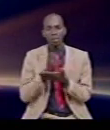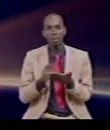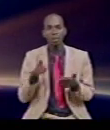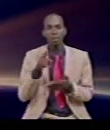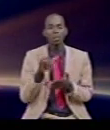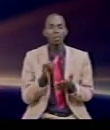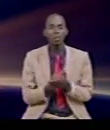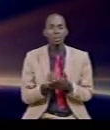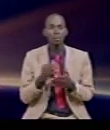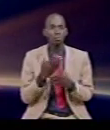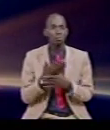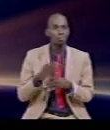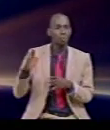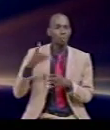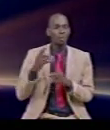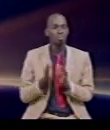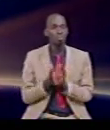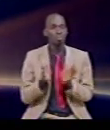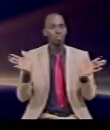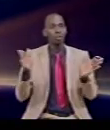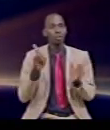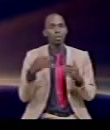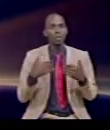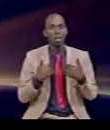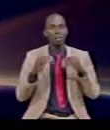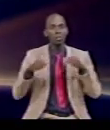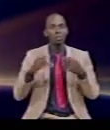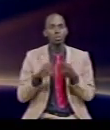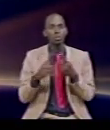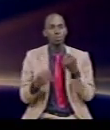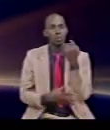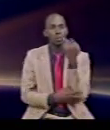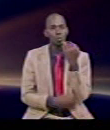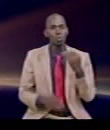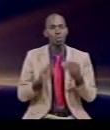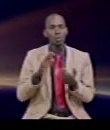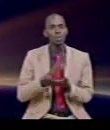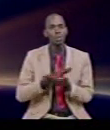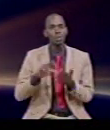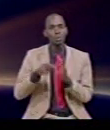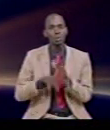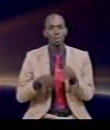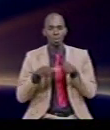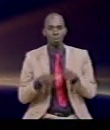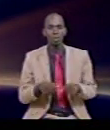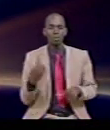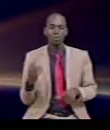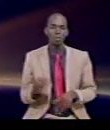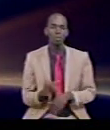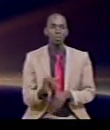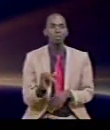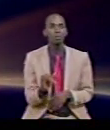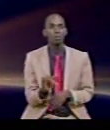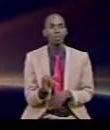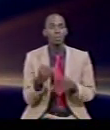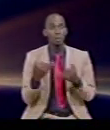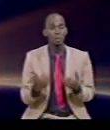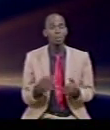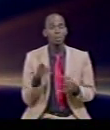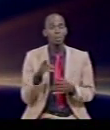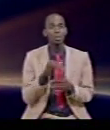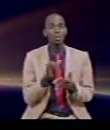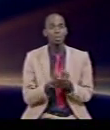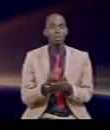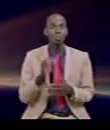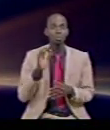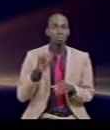hath dispersed abroad, he hath given to the poor, his righteousness remaineth forever. Now he that ministereth